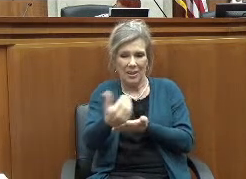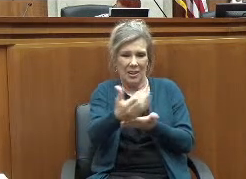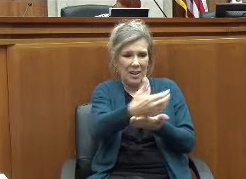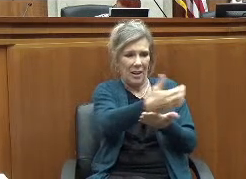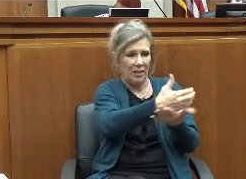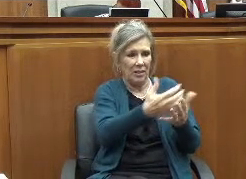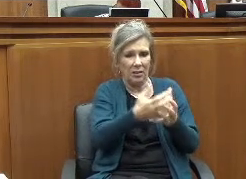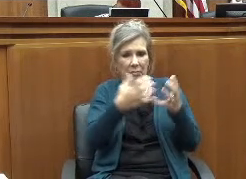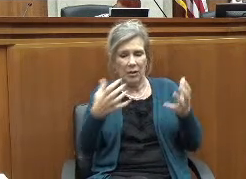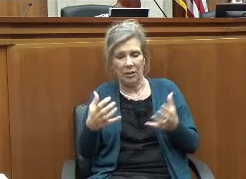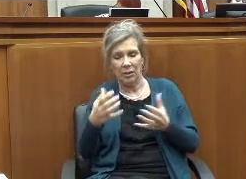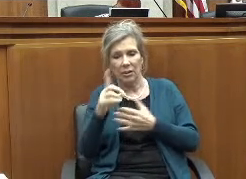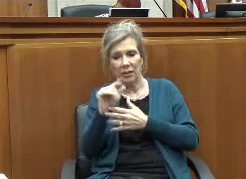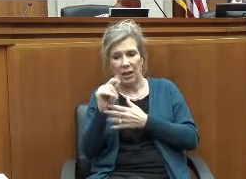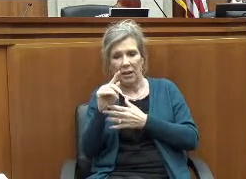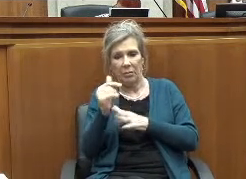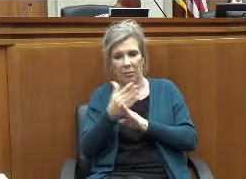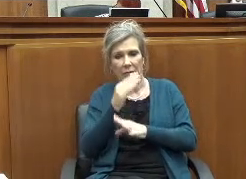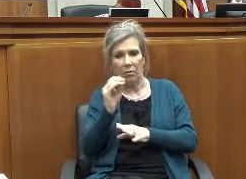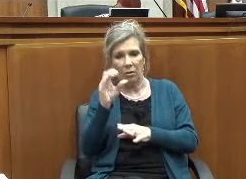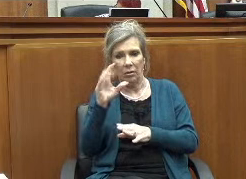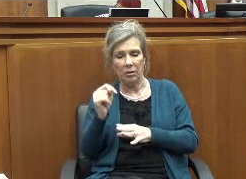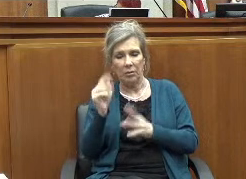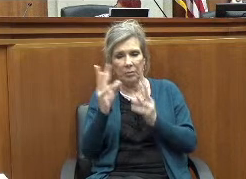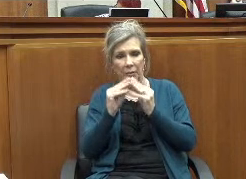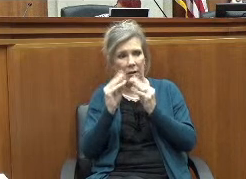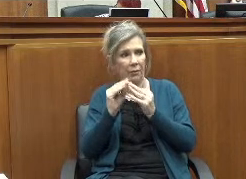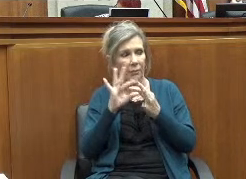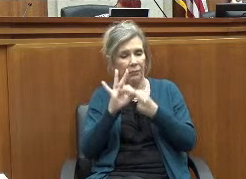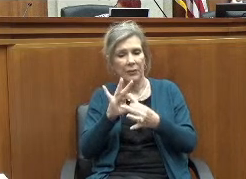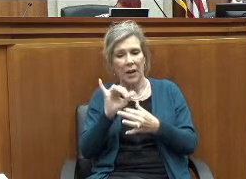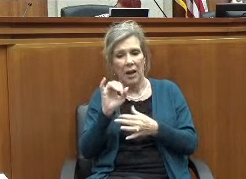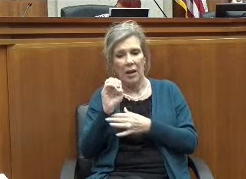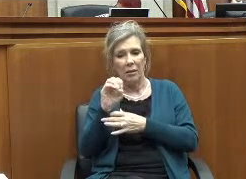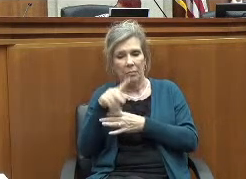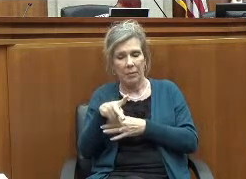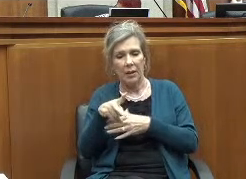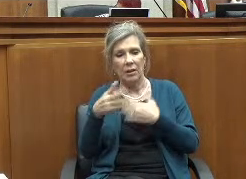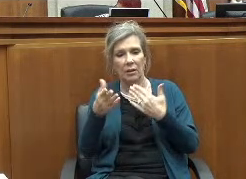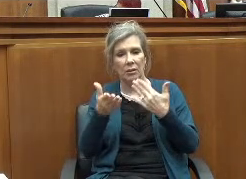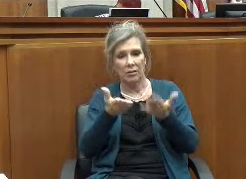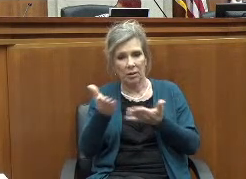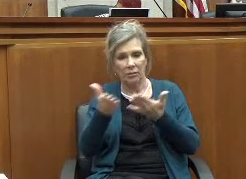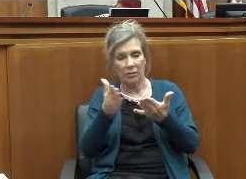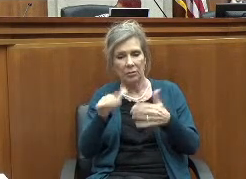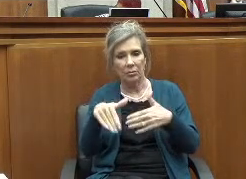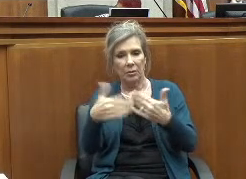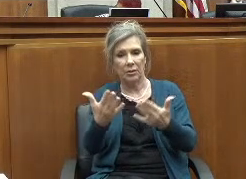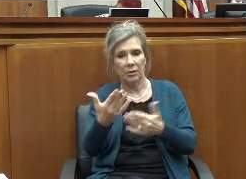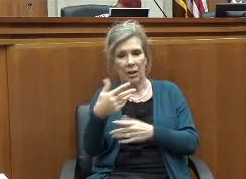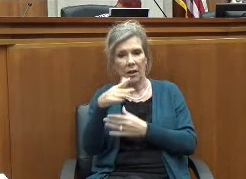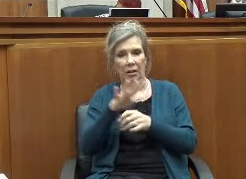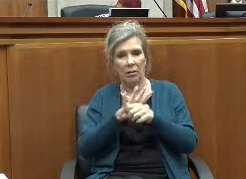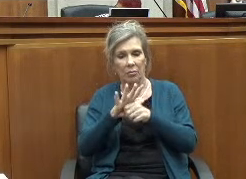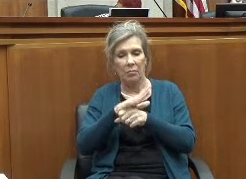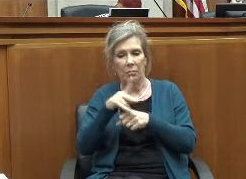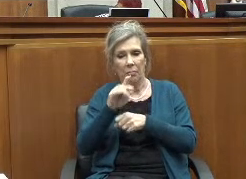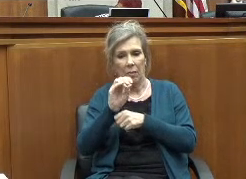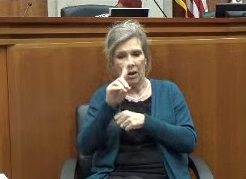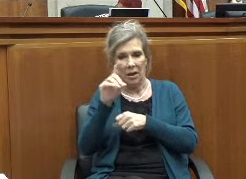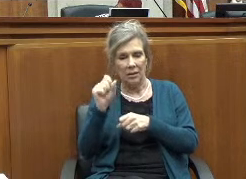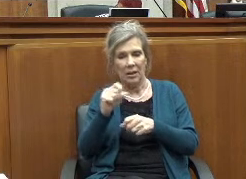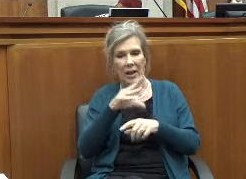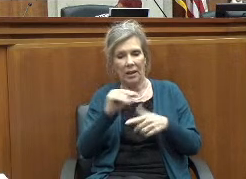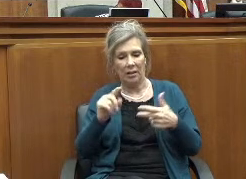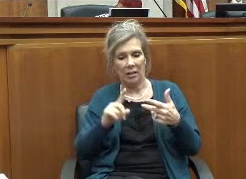they can for the October meeting around IEP service provision at our learning pods. And then a more formal